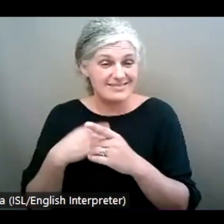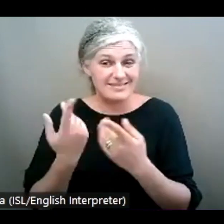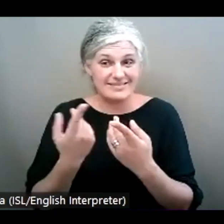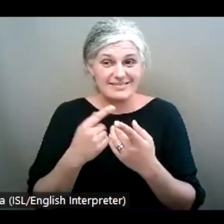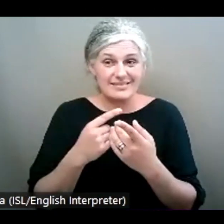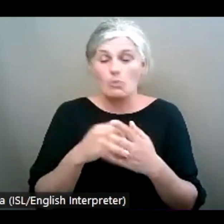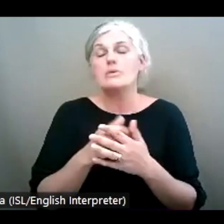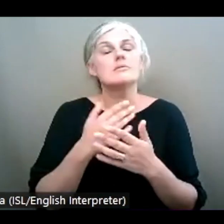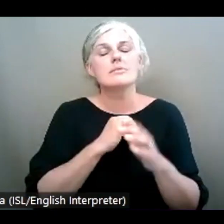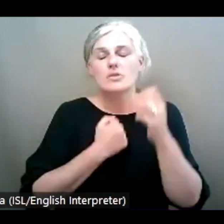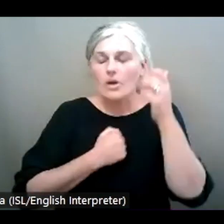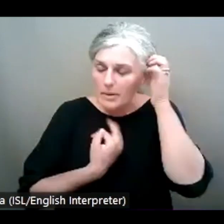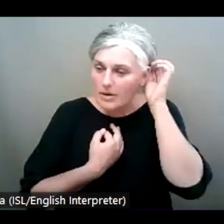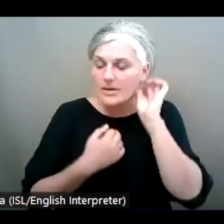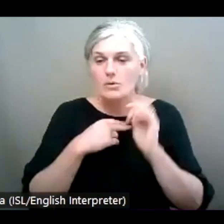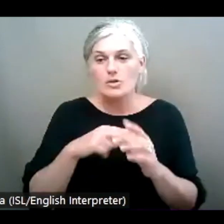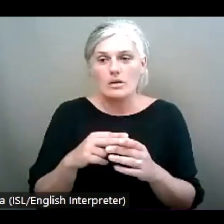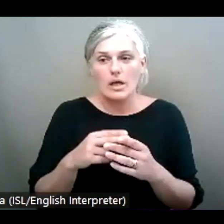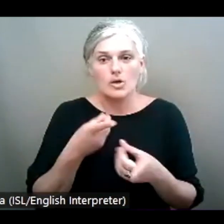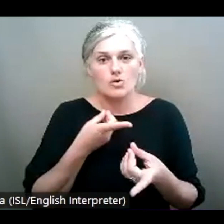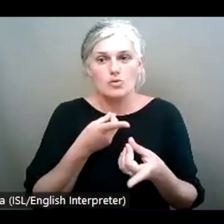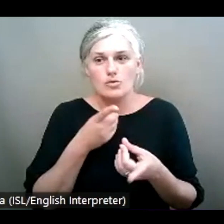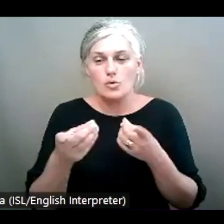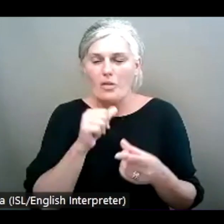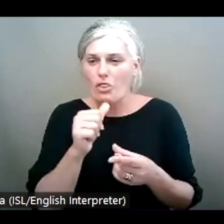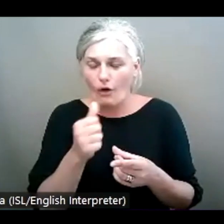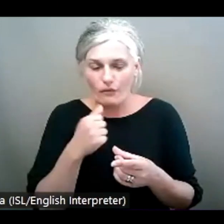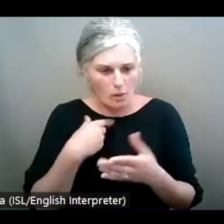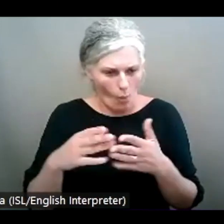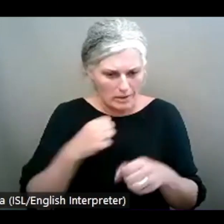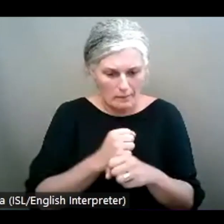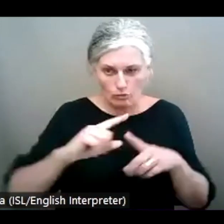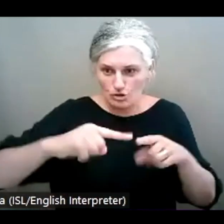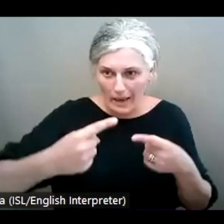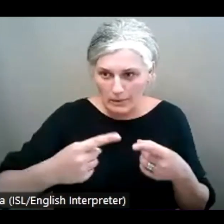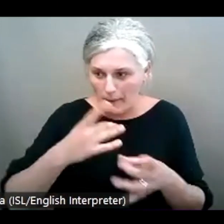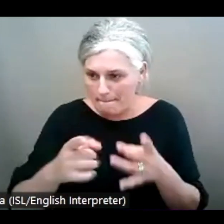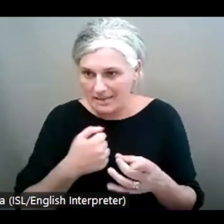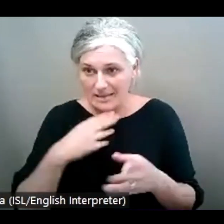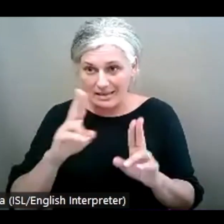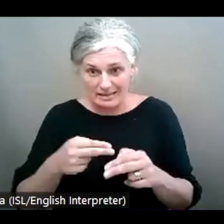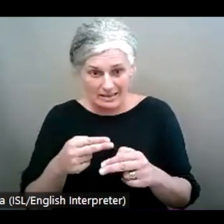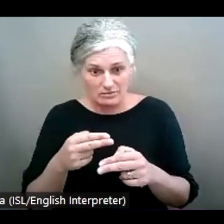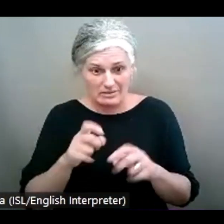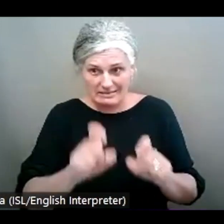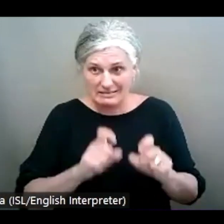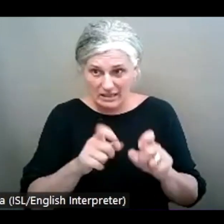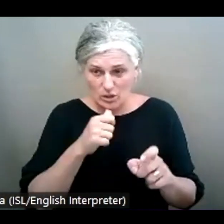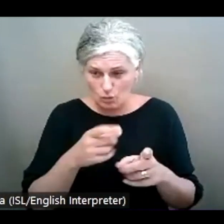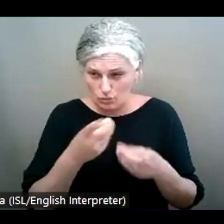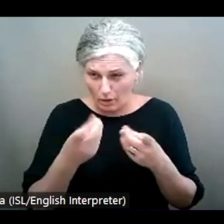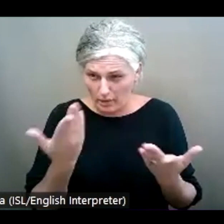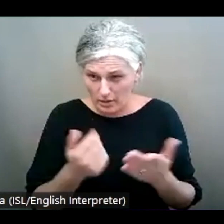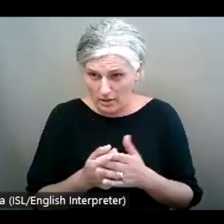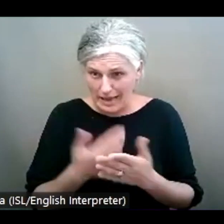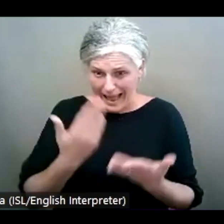skedaddle. We stuck by, and we kind of said, right, hold on here a second. What are these challenges? We're used to meeting them. So let's see. Society's closing down. Hey, society's always closing down for us. So